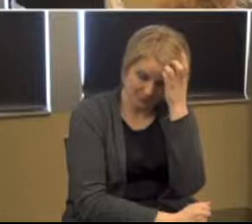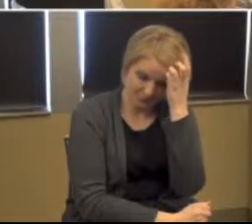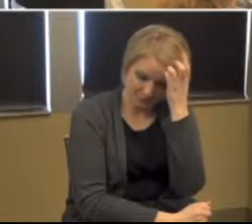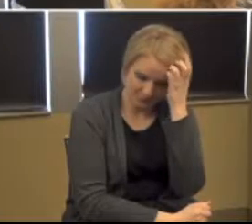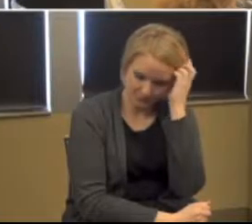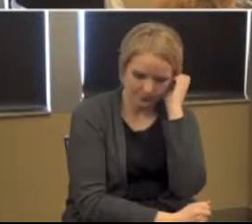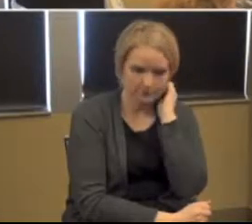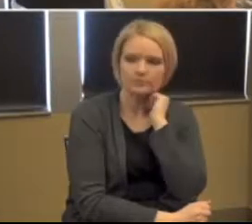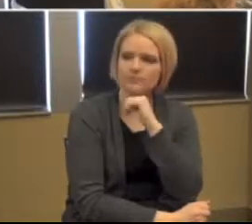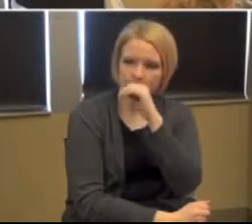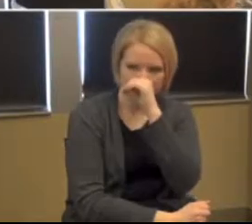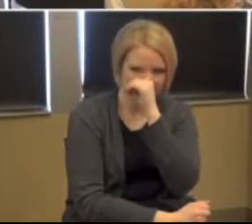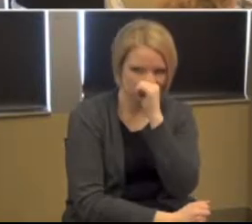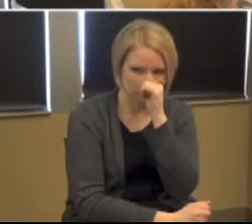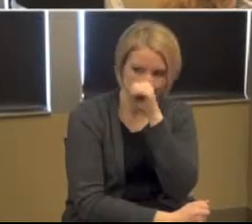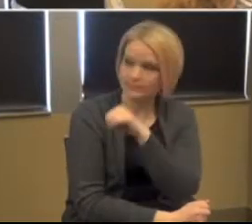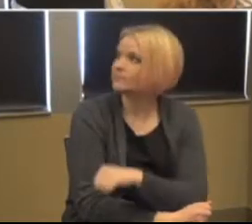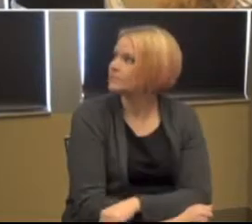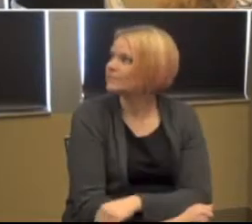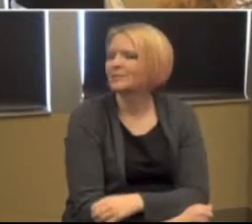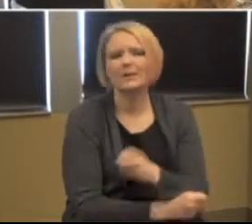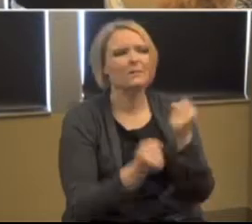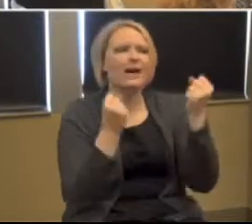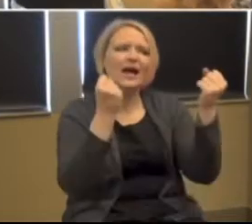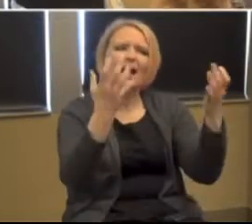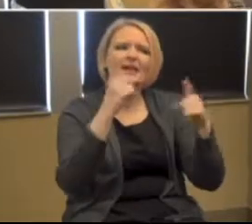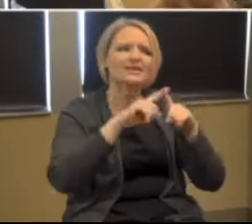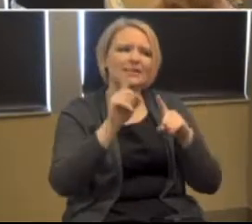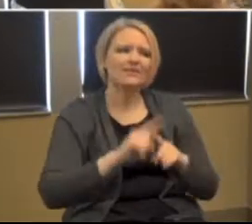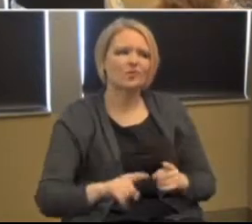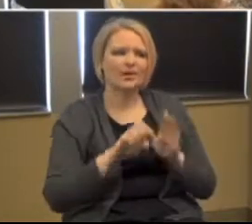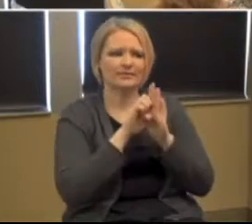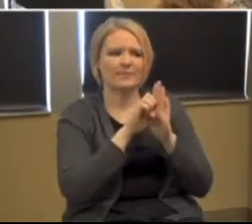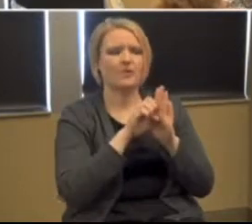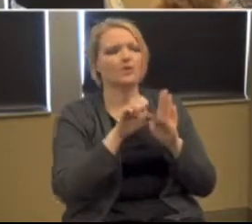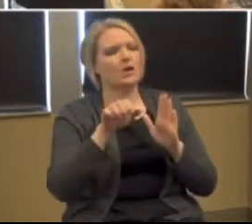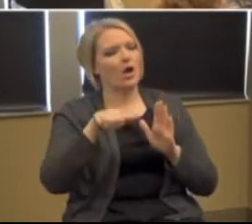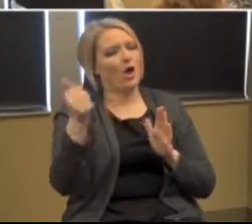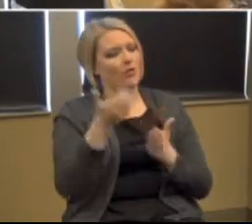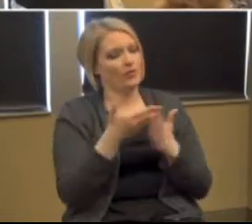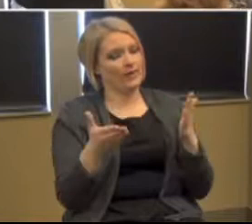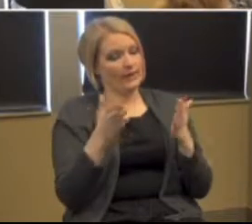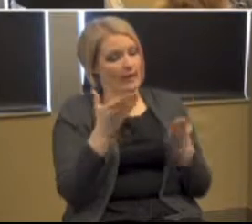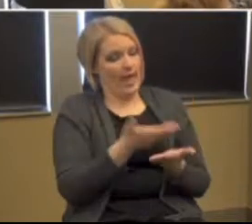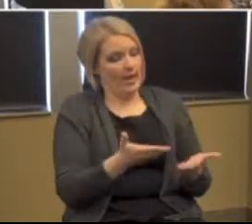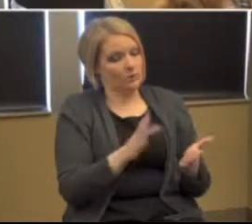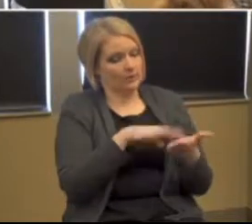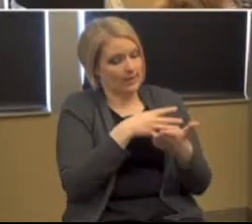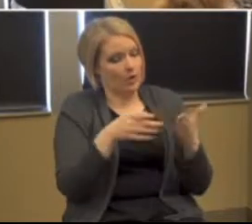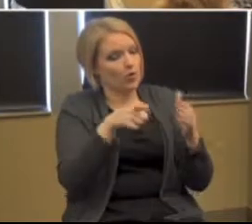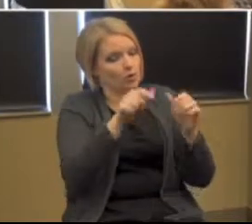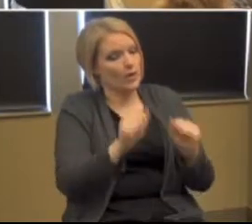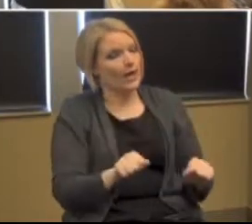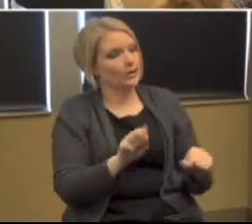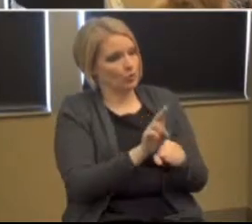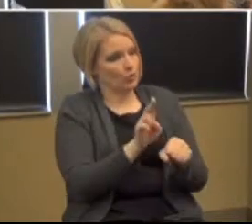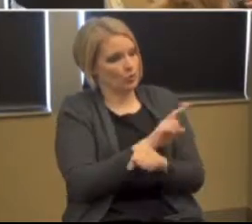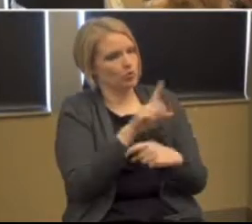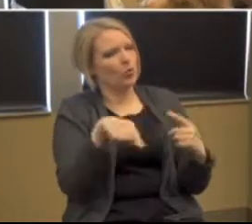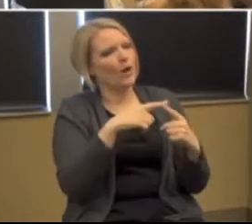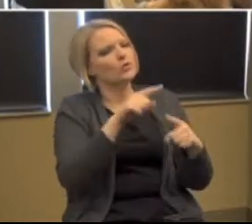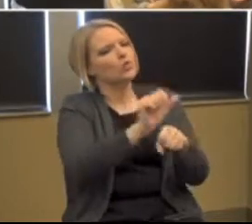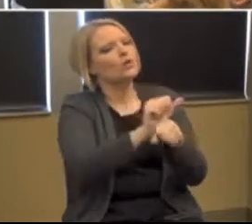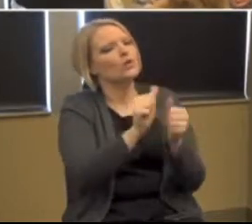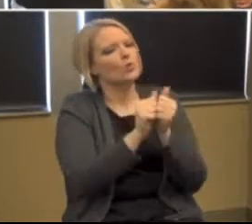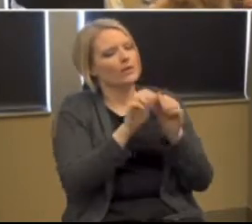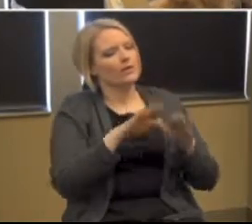Moving on. I'm trying Just to move. lots of different examples. And this is clicking. another thing, an object schedule can be used, but also when working